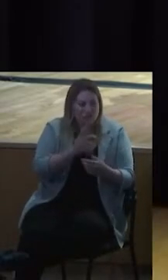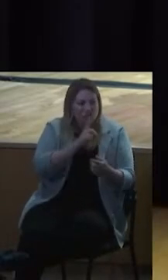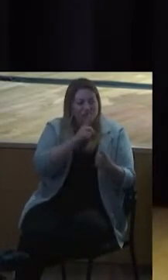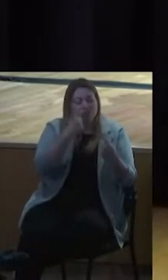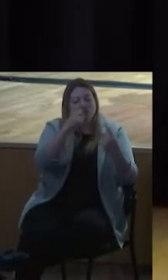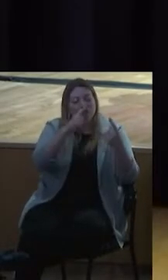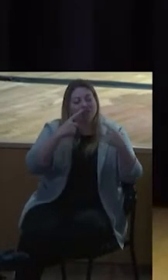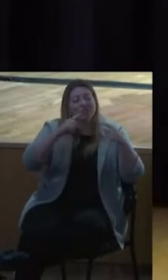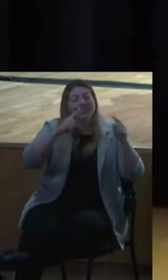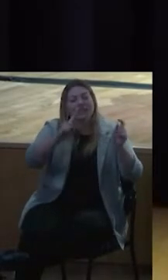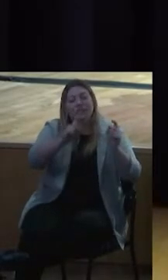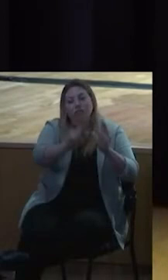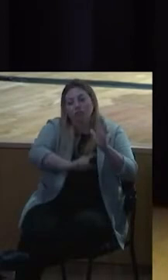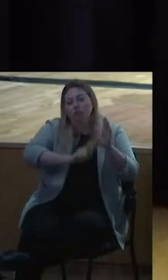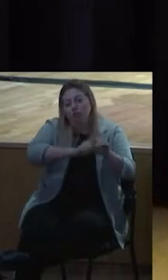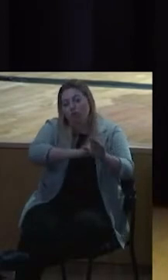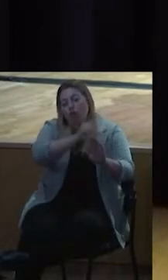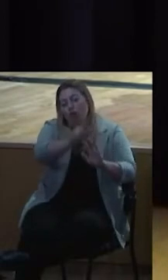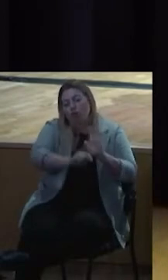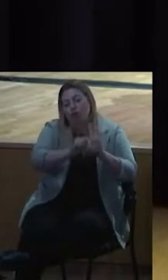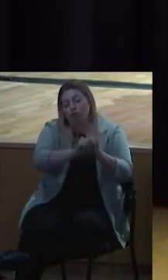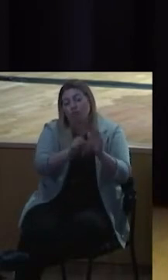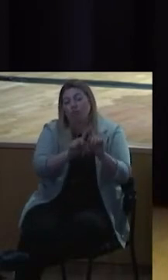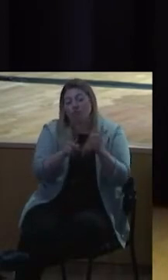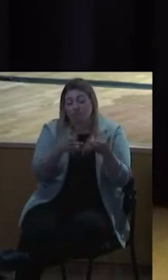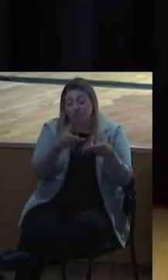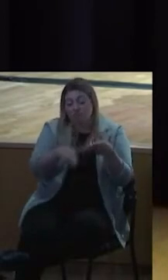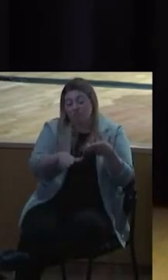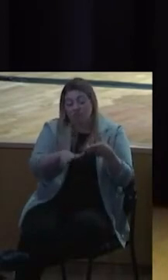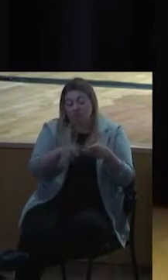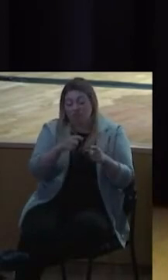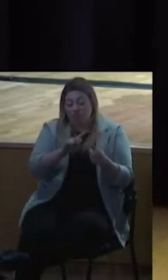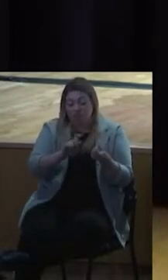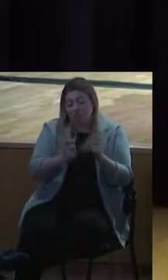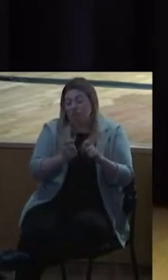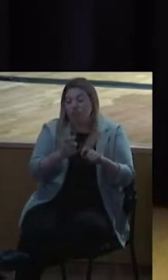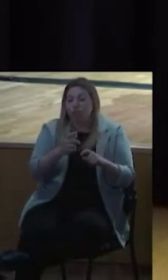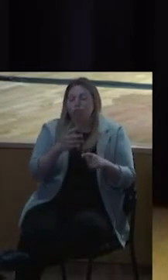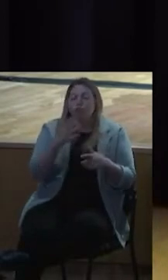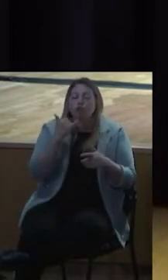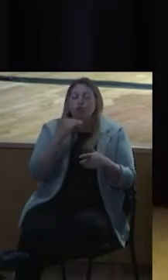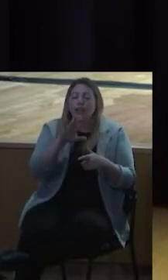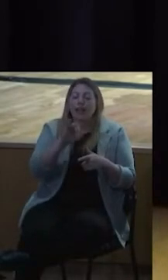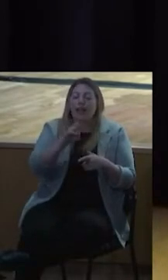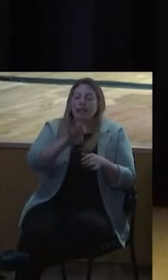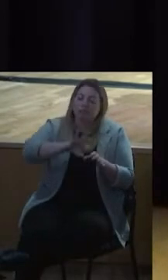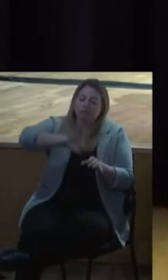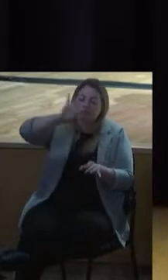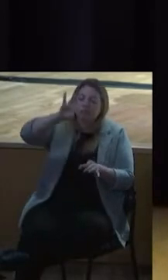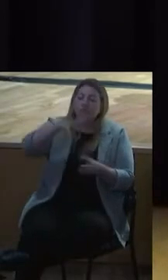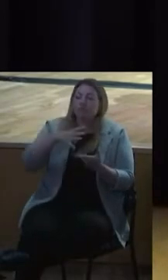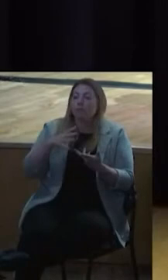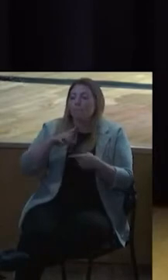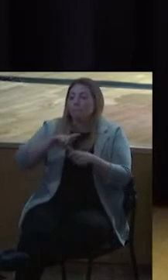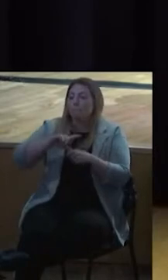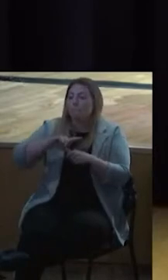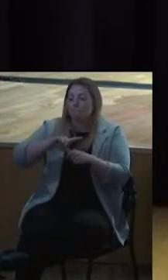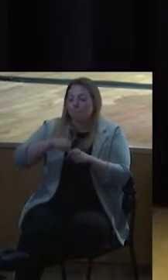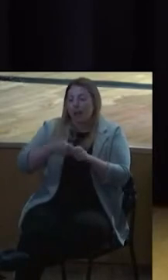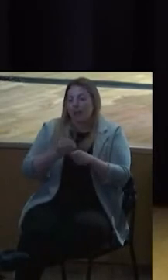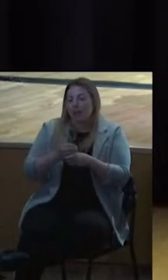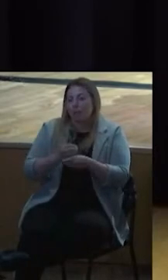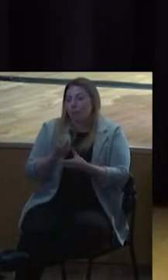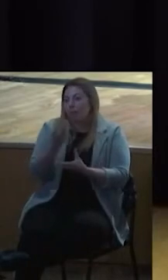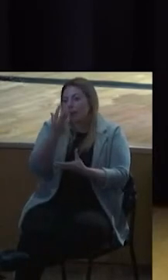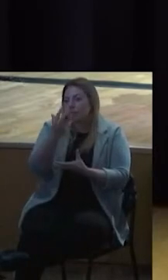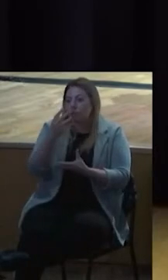success, but it was quickly converted into, you know, sugarcane and pineapple because of our ability to have